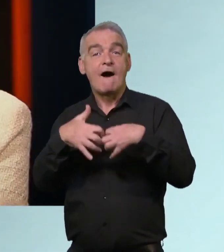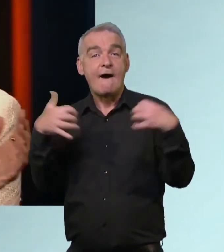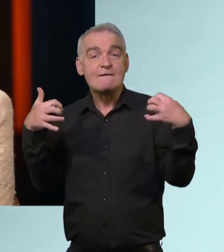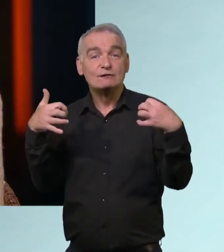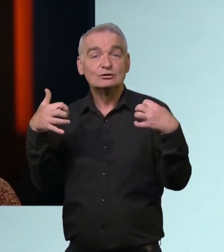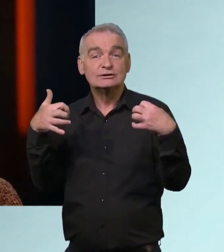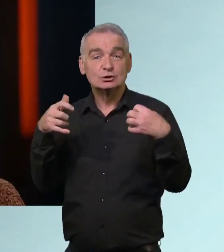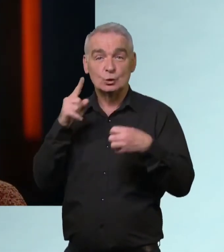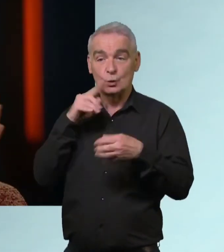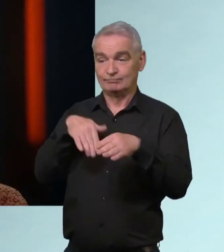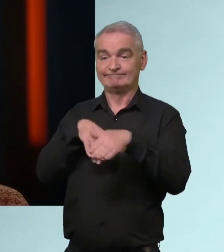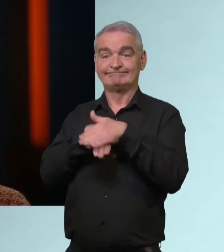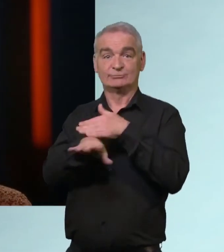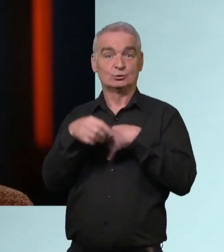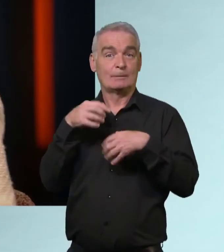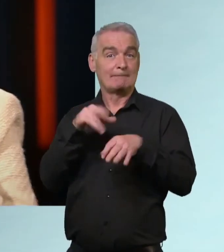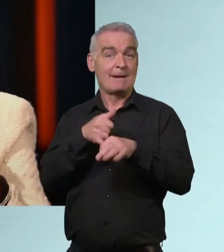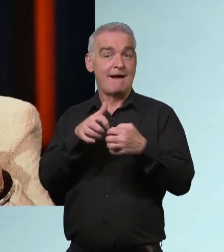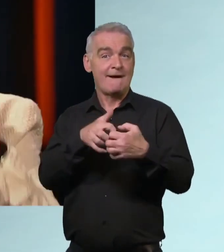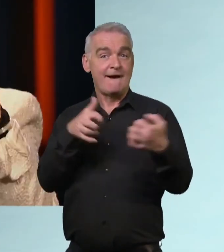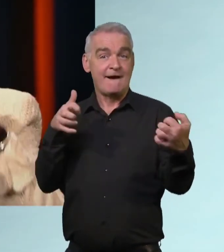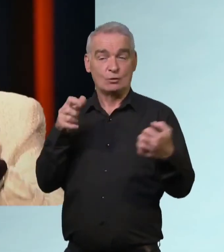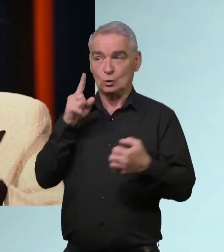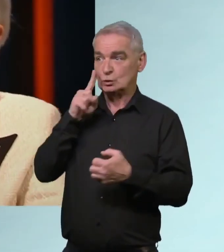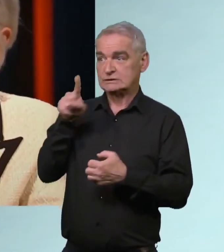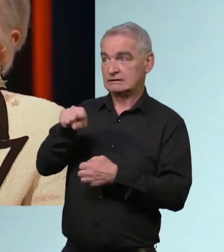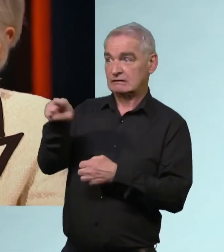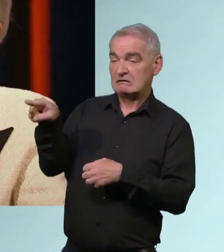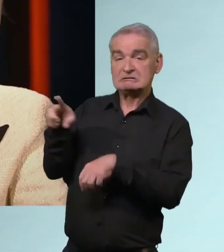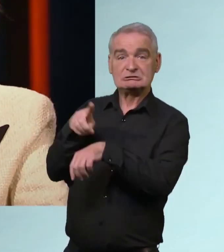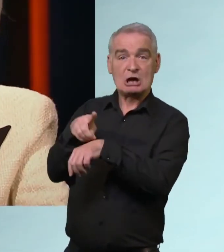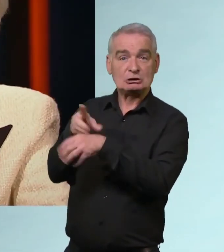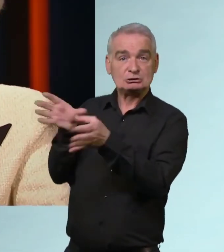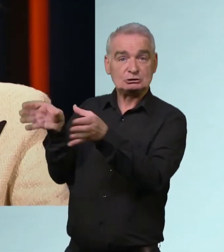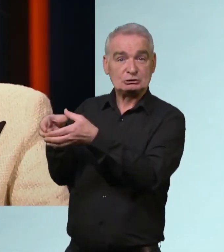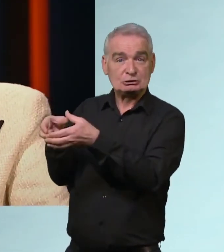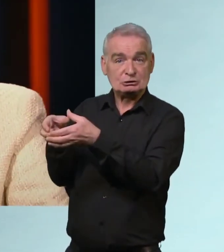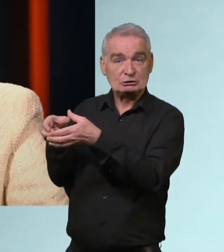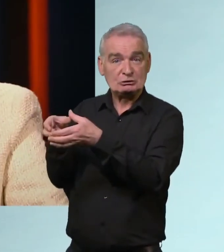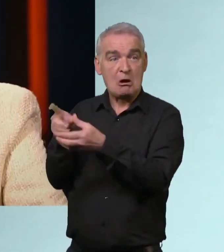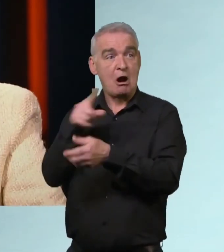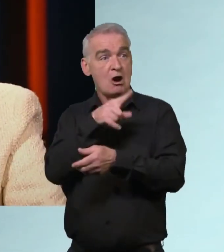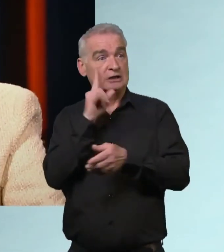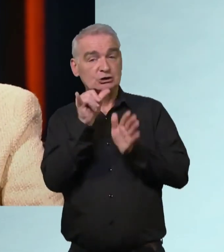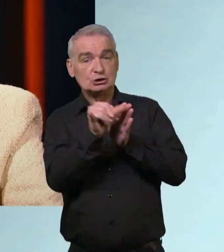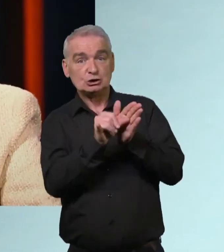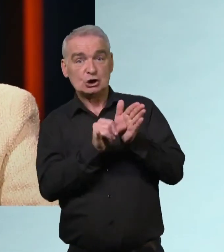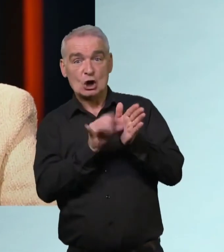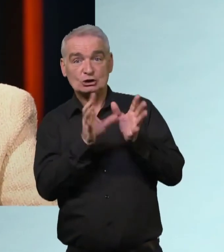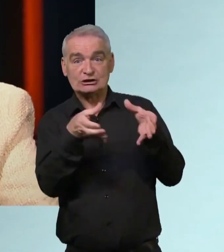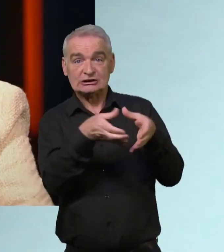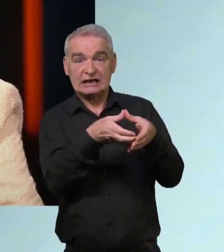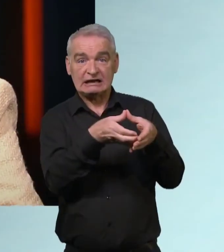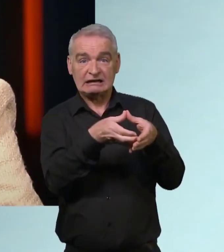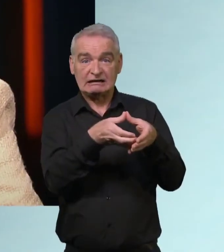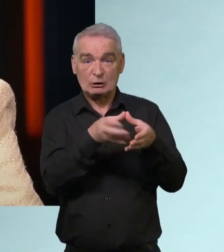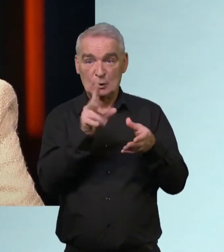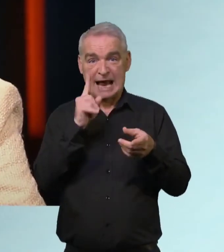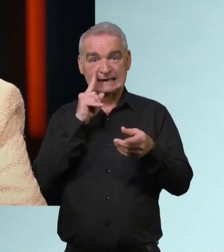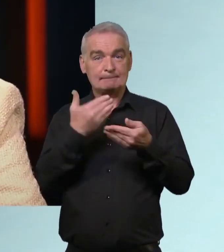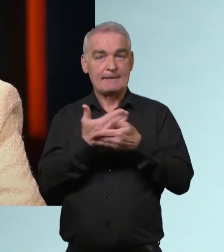I could walk into any medical conference and go, these are physicians in here. Oh, this is the surgeons. You can tell even by